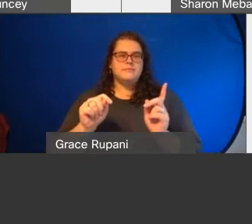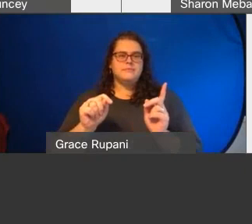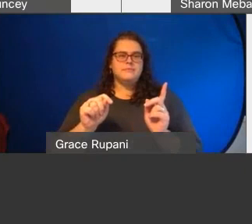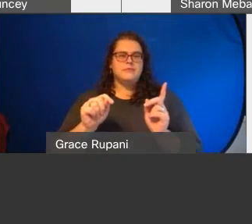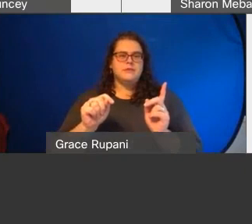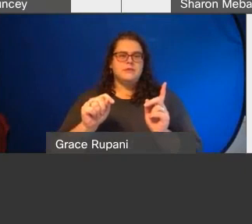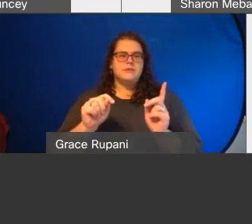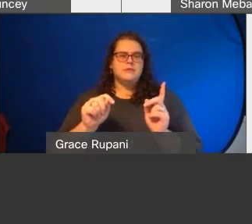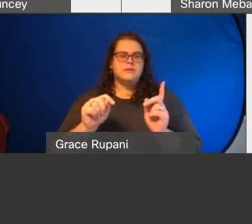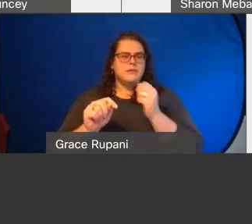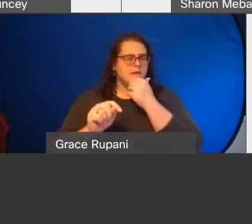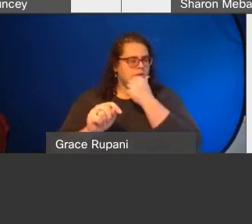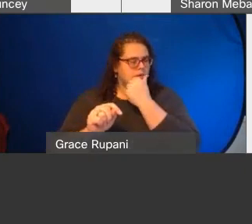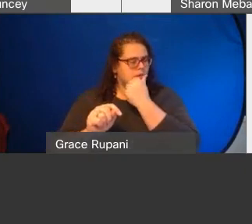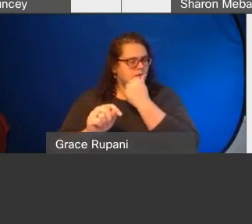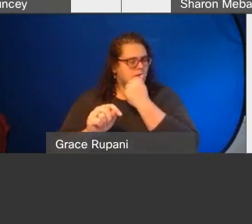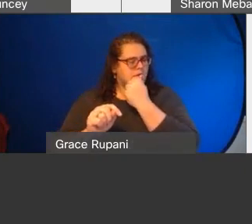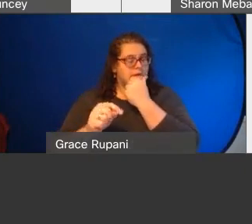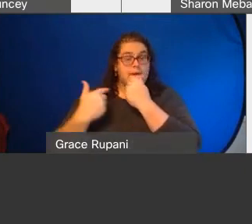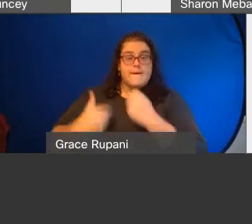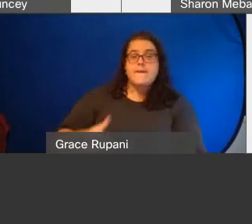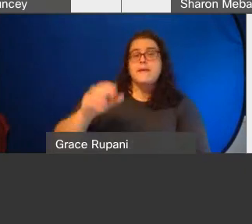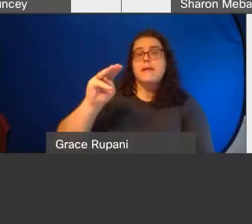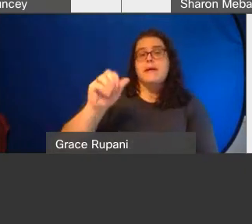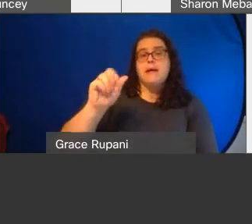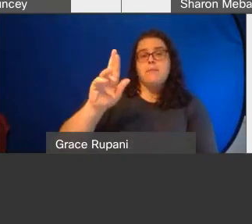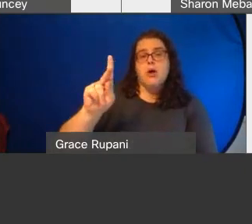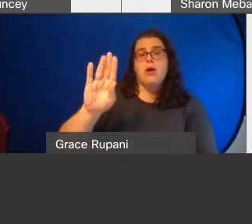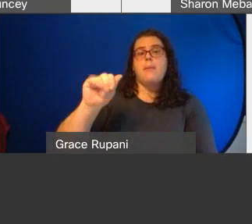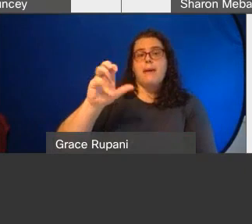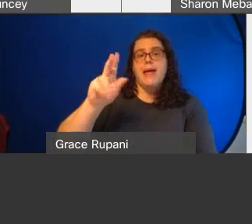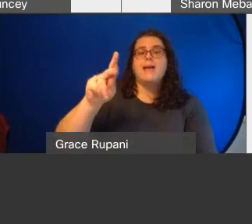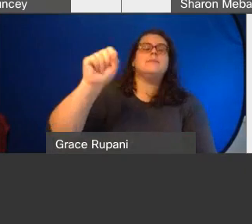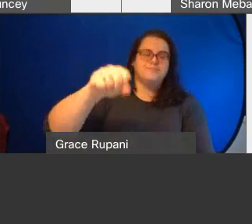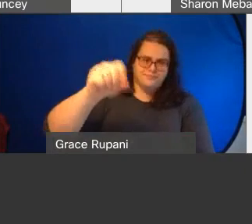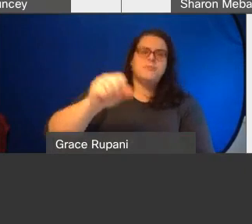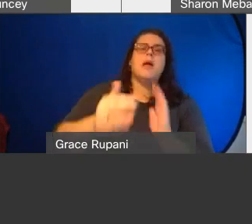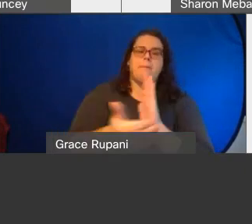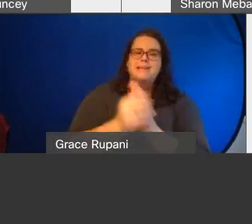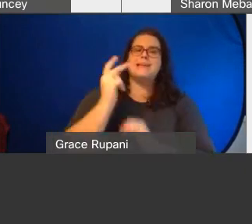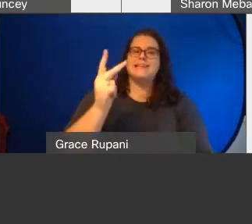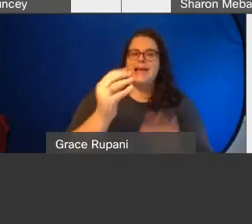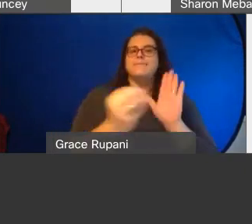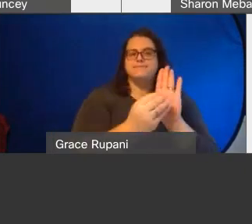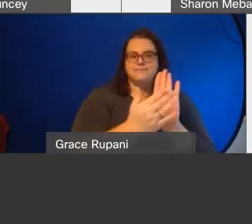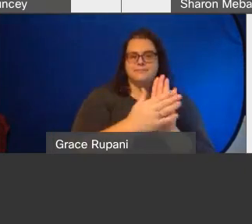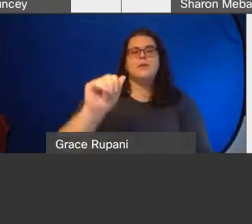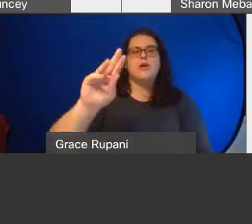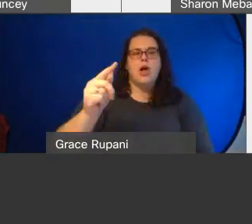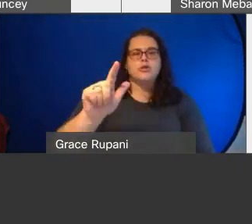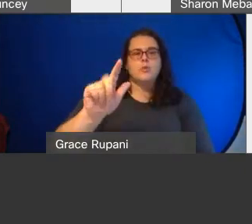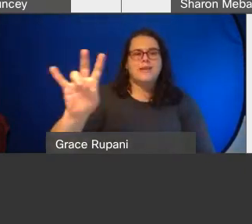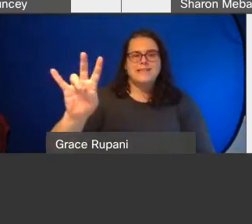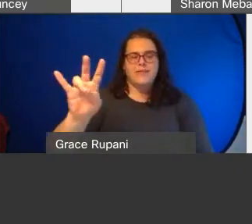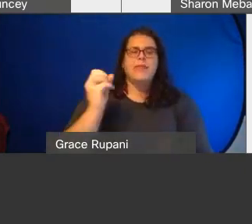Answer what? They want The question, it is in the Appendix K. It's in the August 27th approved Appendix K. If you look